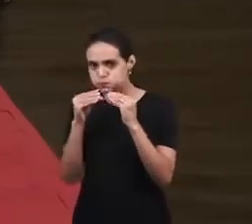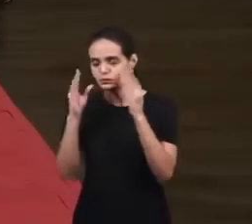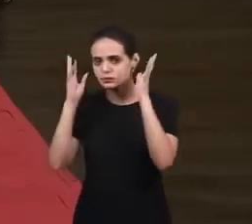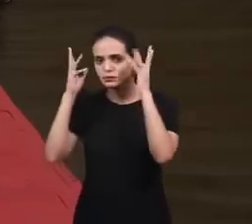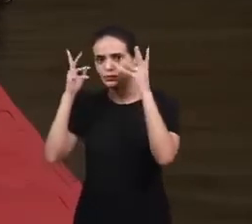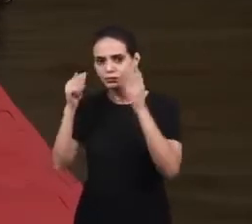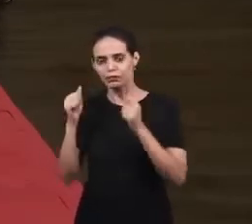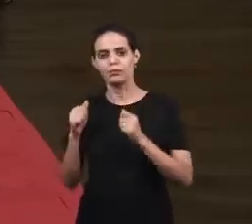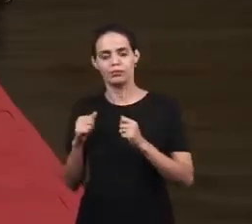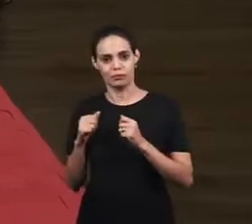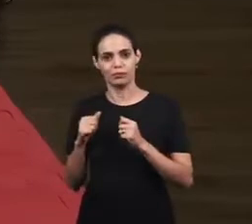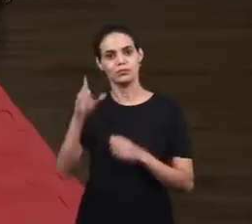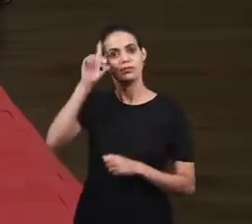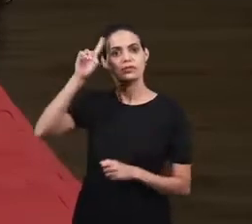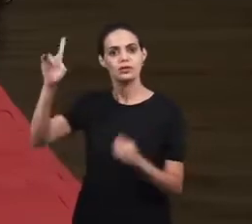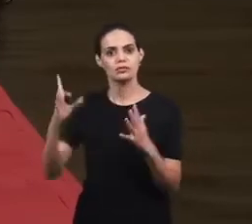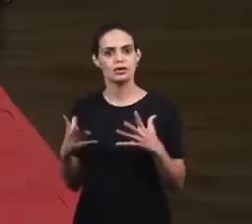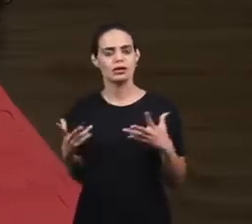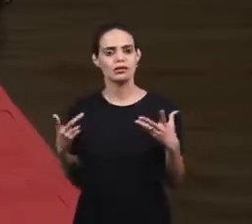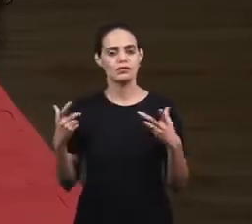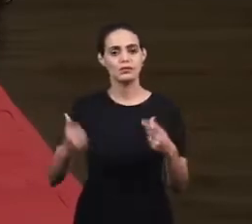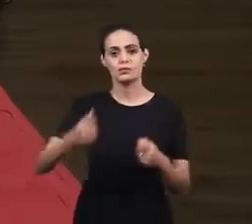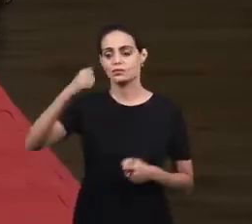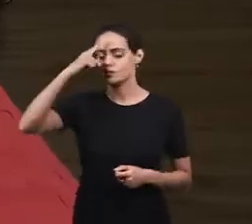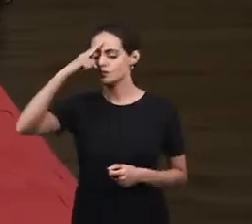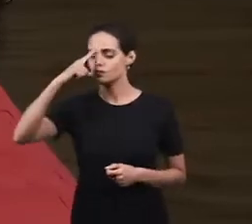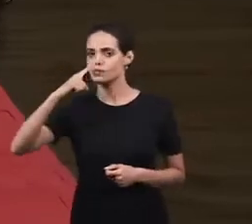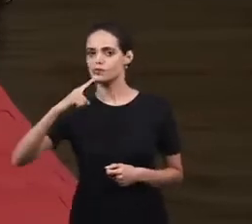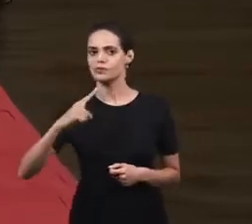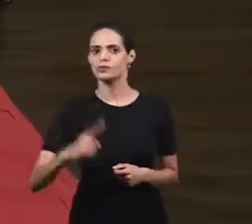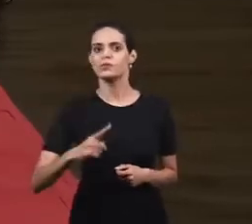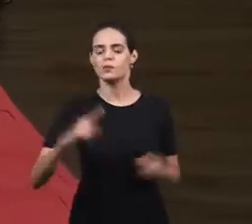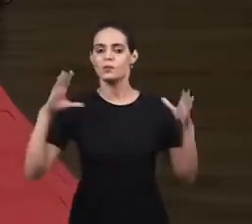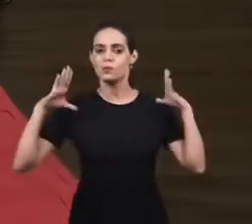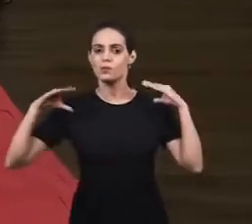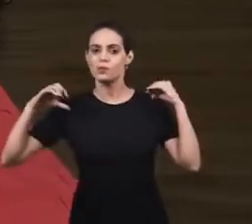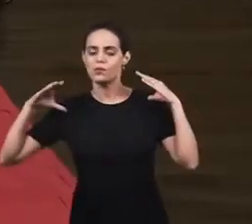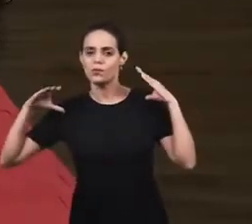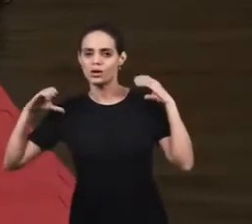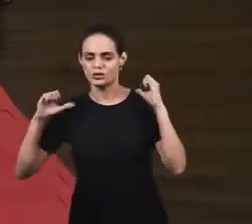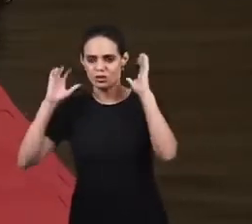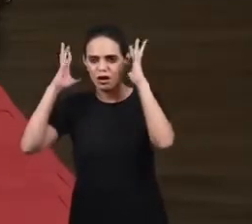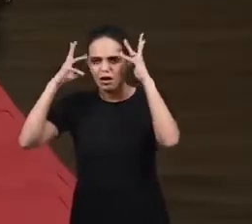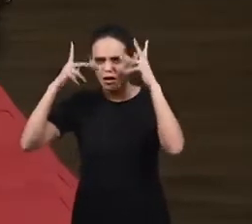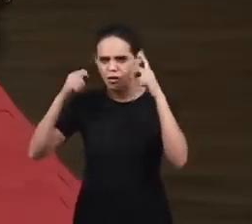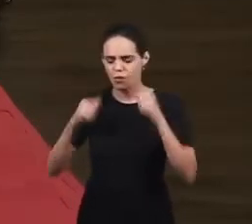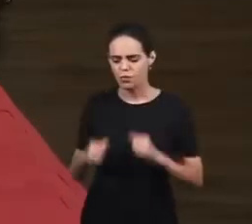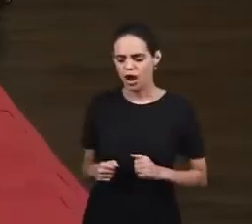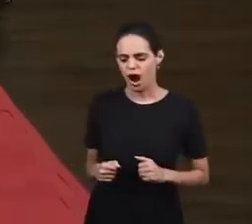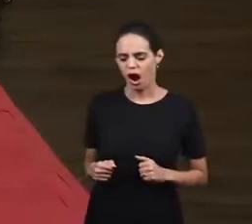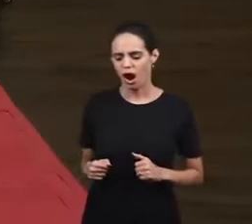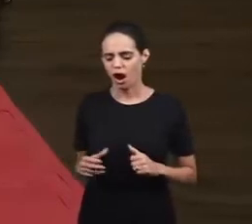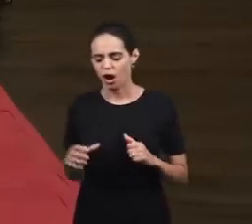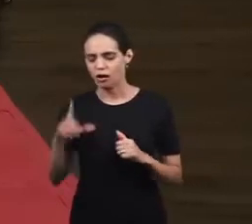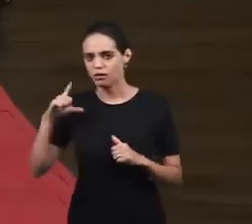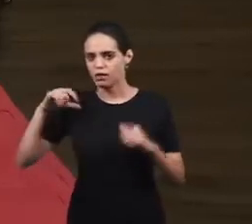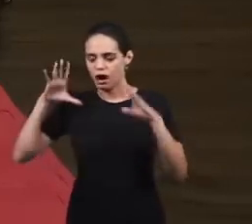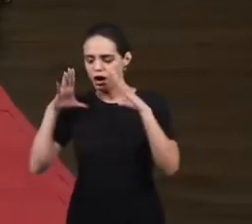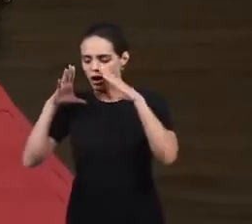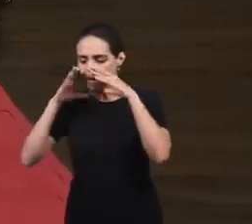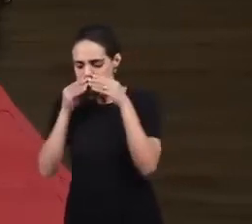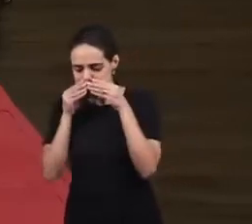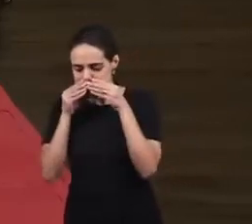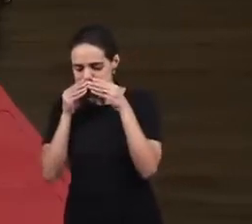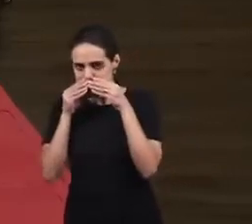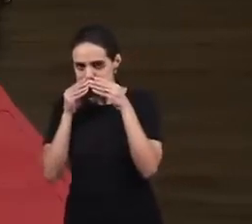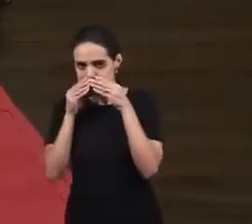See how God is amazing? He sent an angel from heaven, and that angel closed the mouth of the lion. And